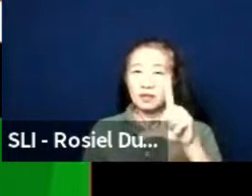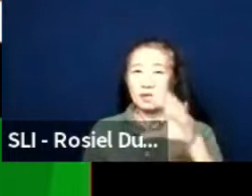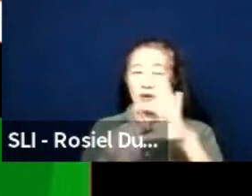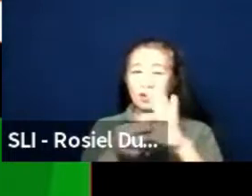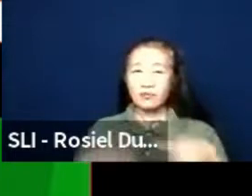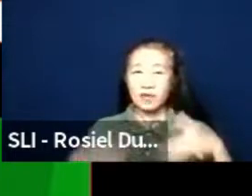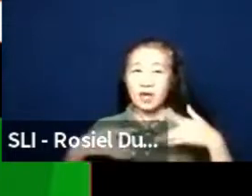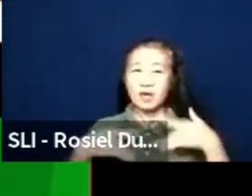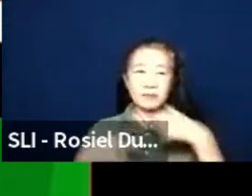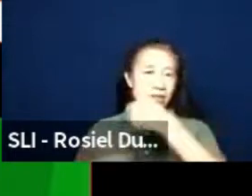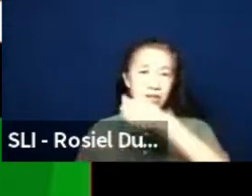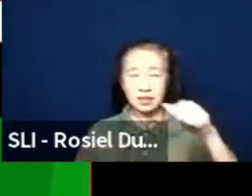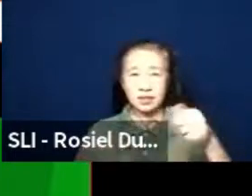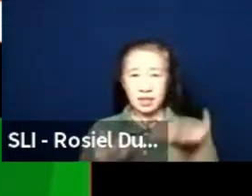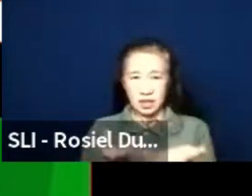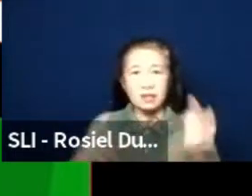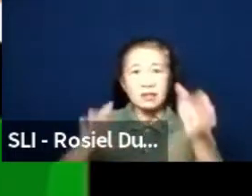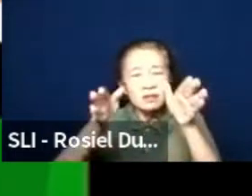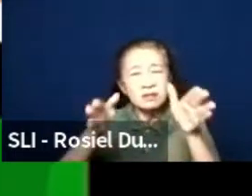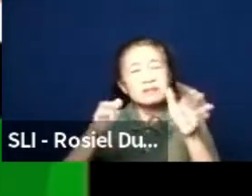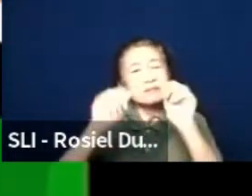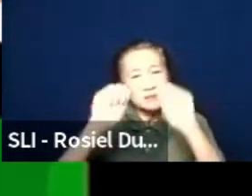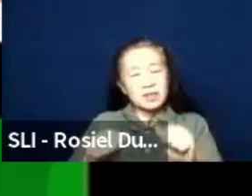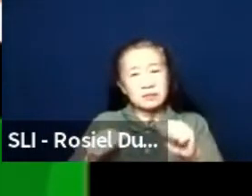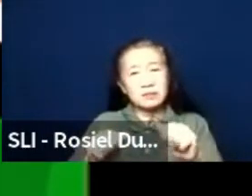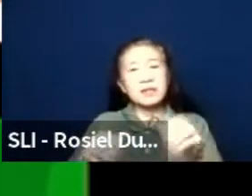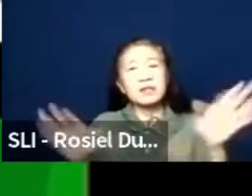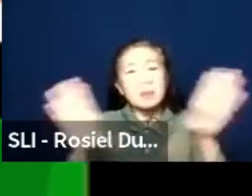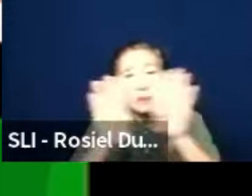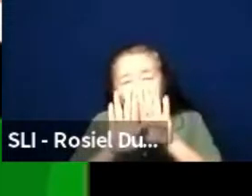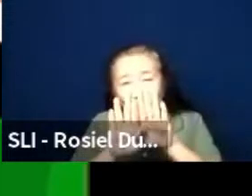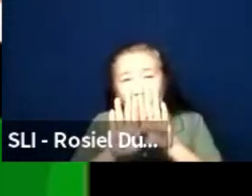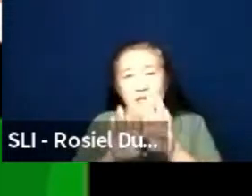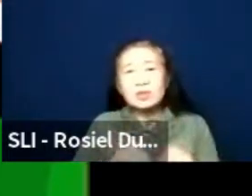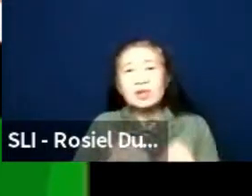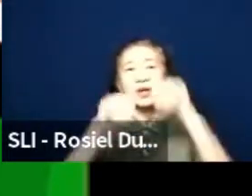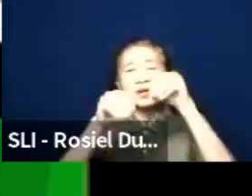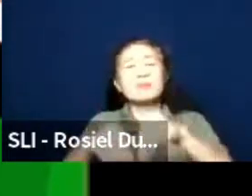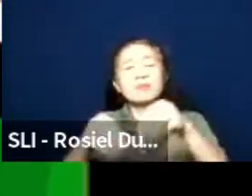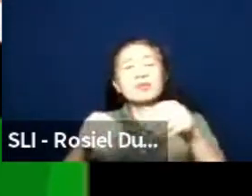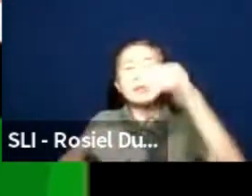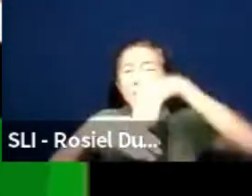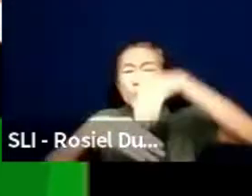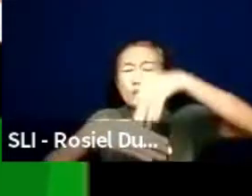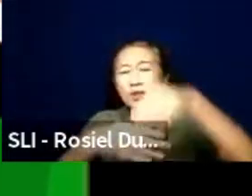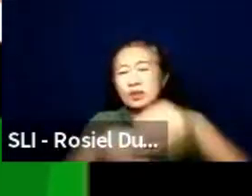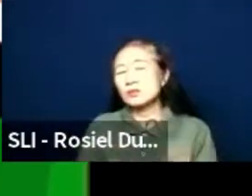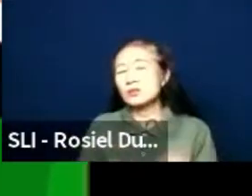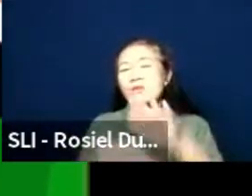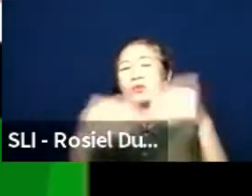Okay, any container that can be sealed, put all your summary details, medical summary